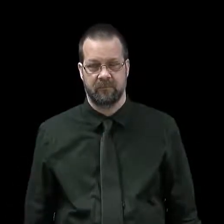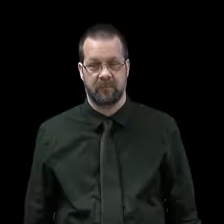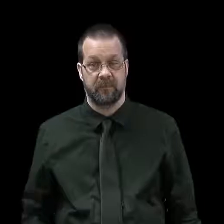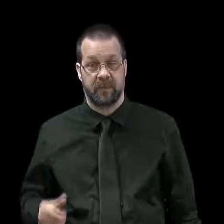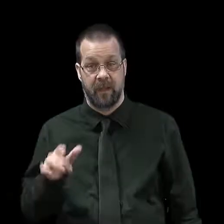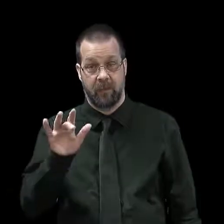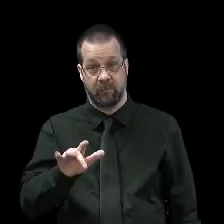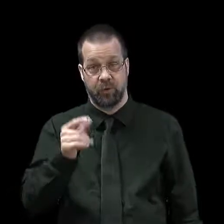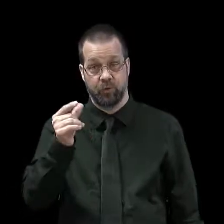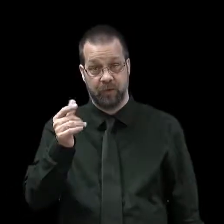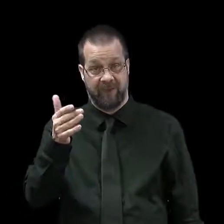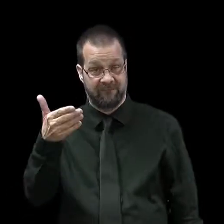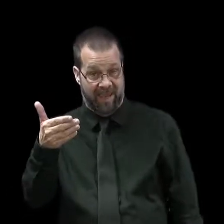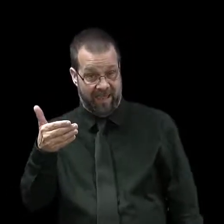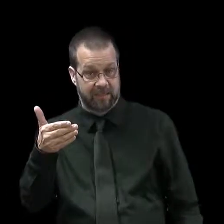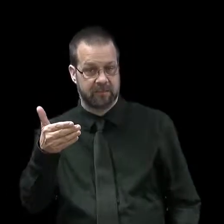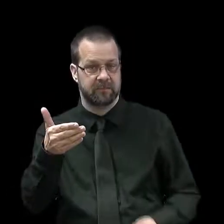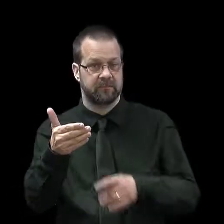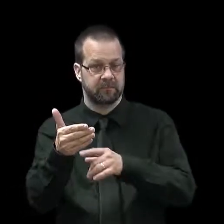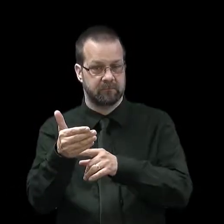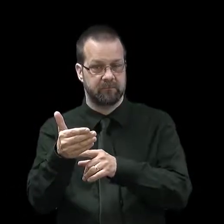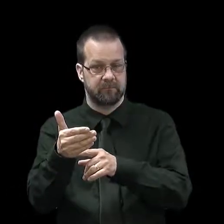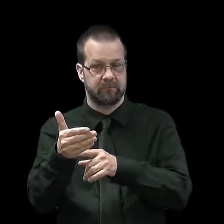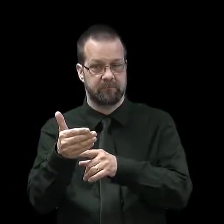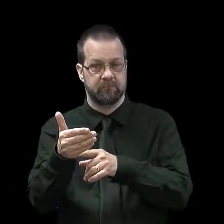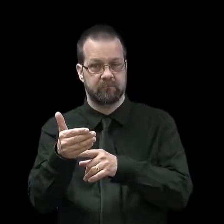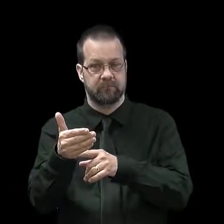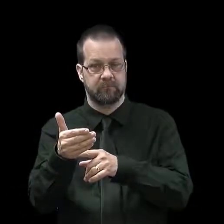color as well.